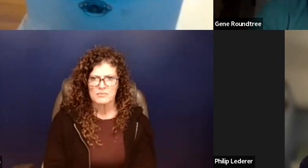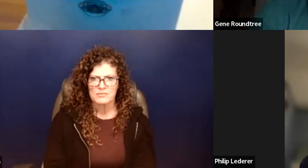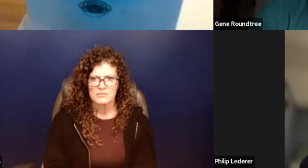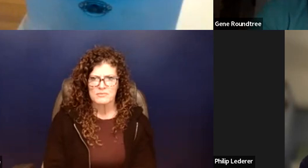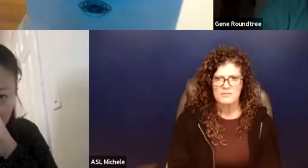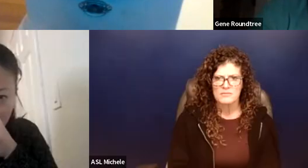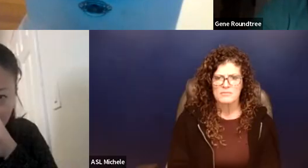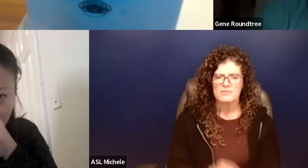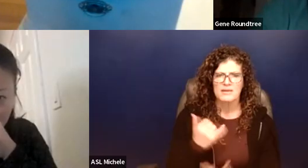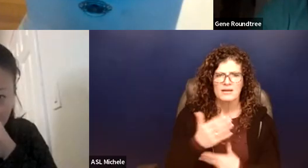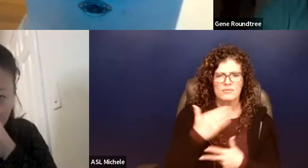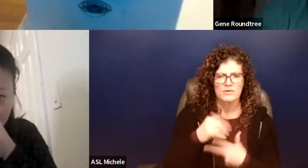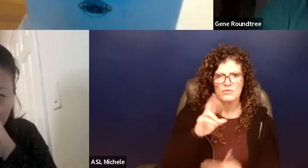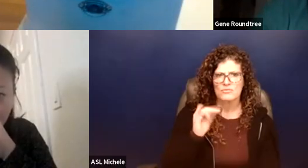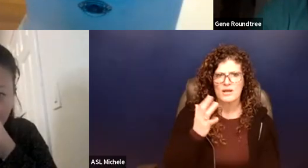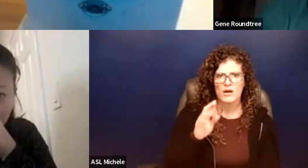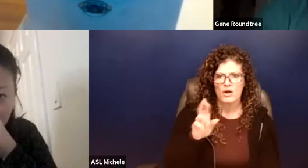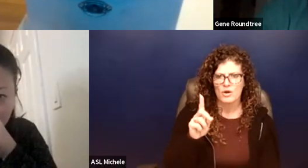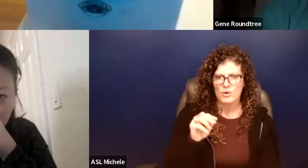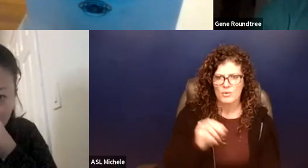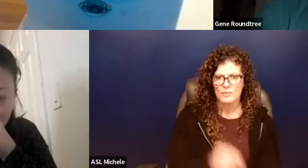have Ricardo Christie next.